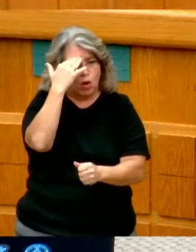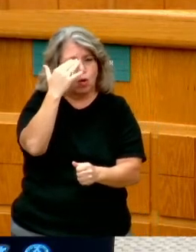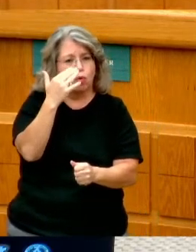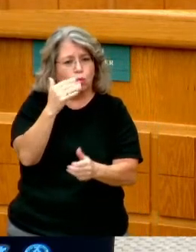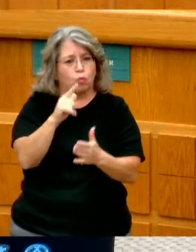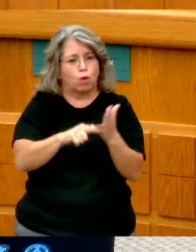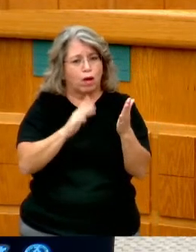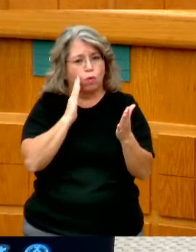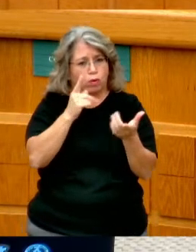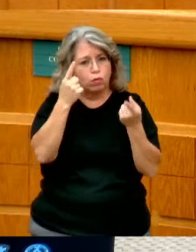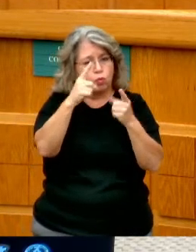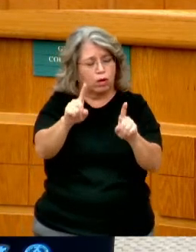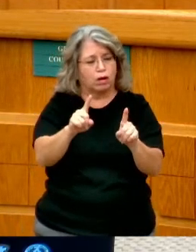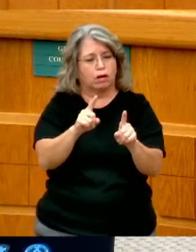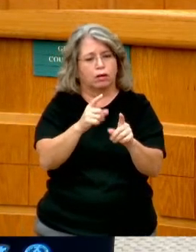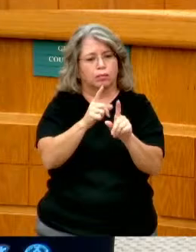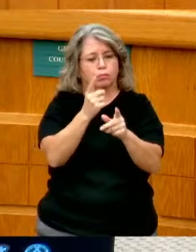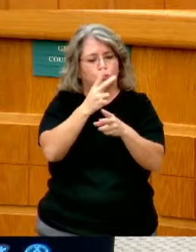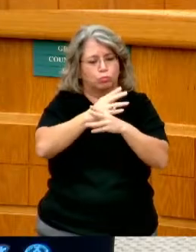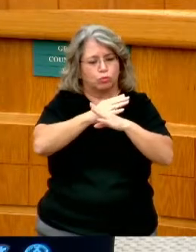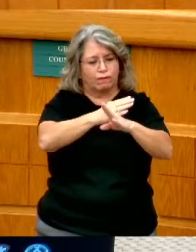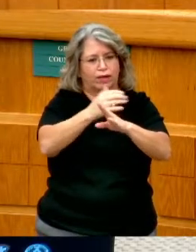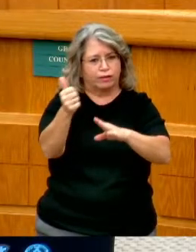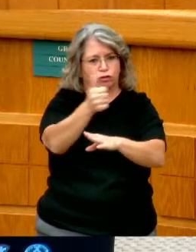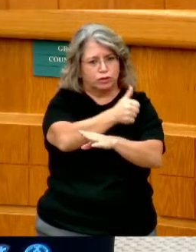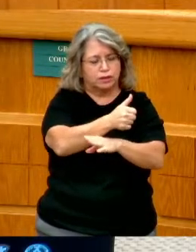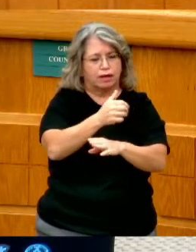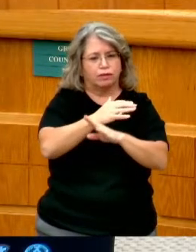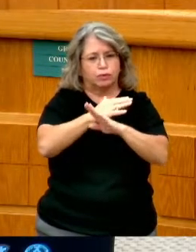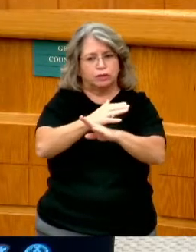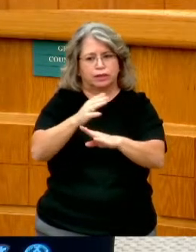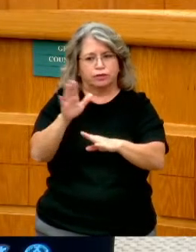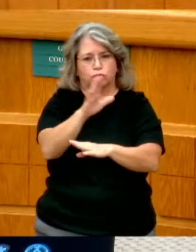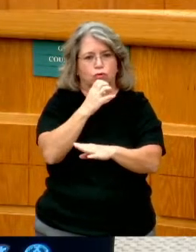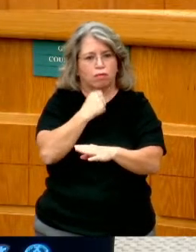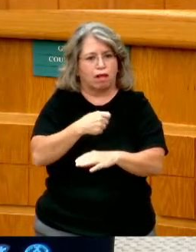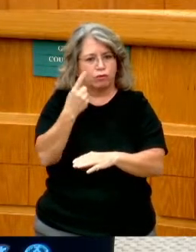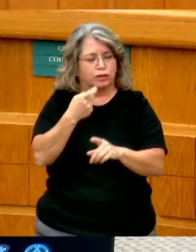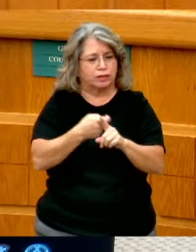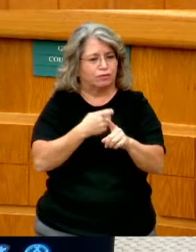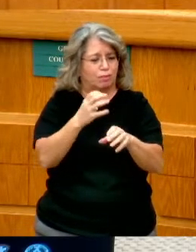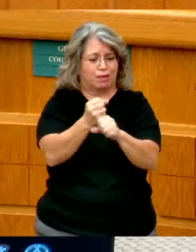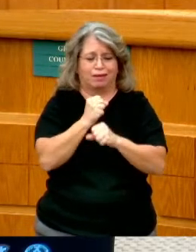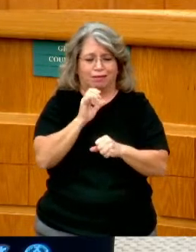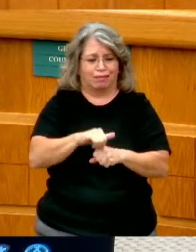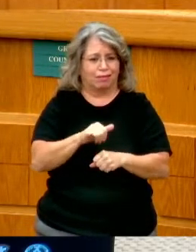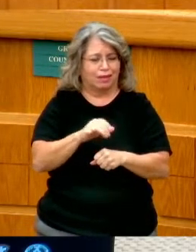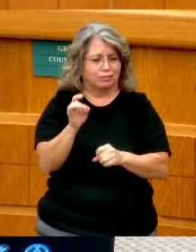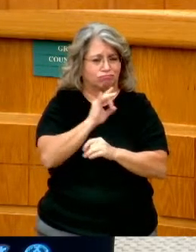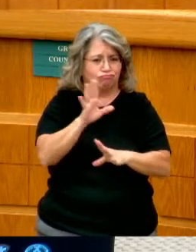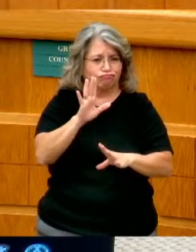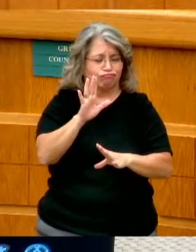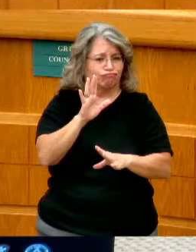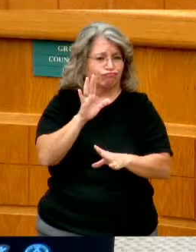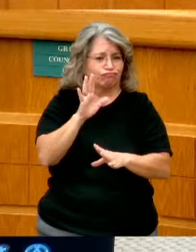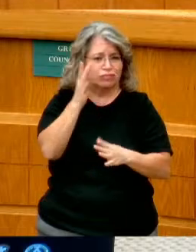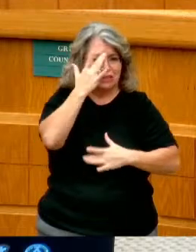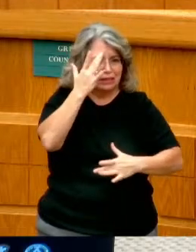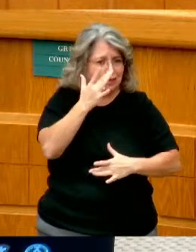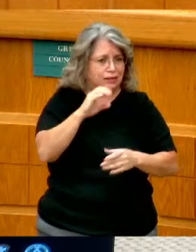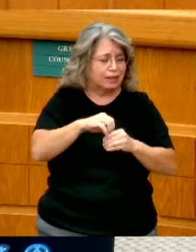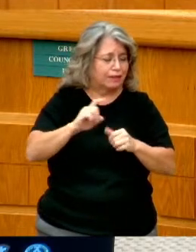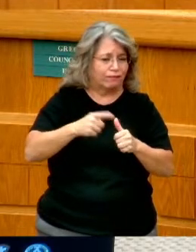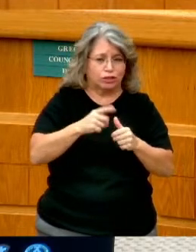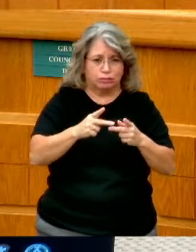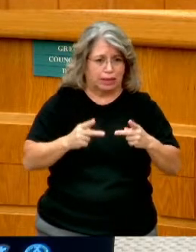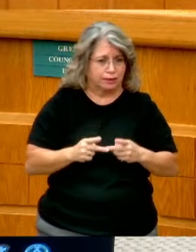loved ones from getting it in the first place. I'm going to now turn it over to Gabby for Spanish translation. Thank